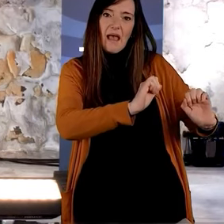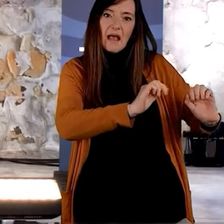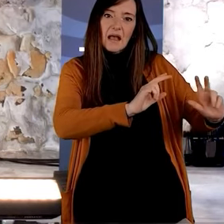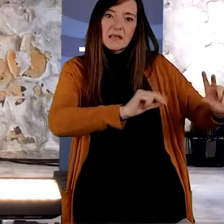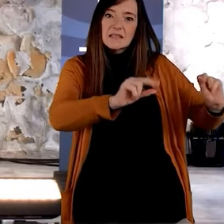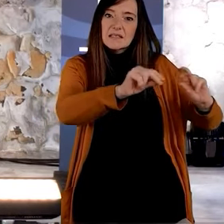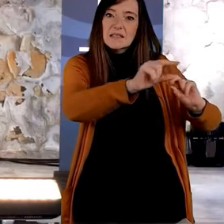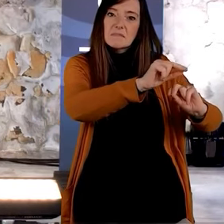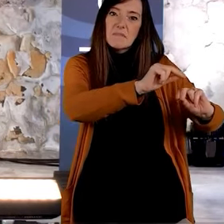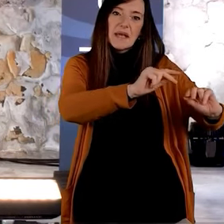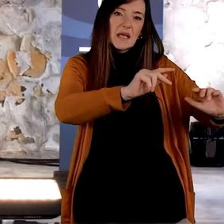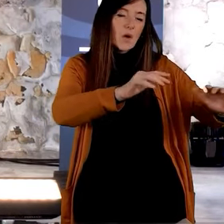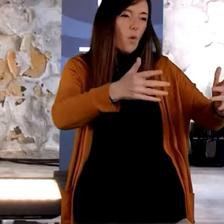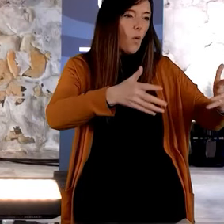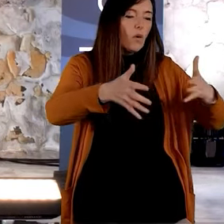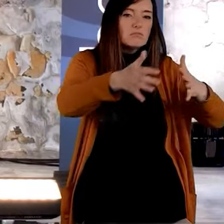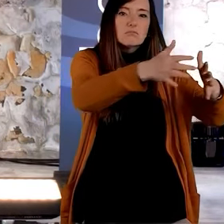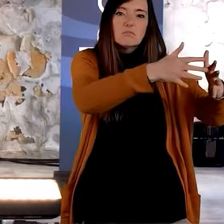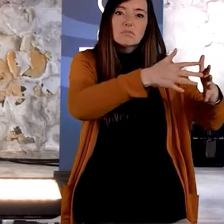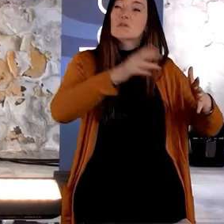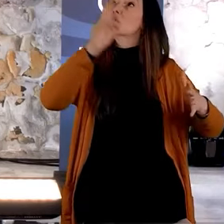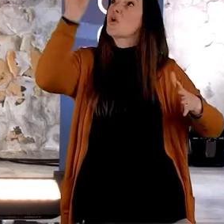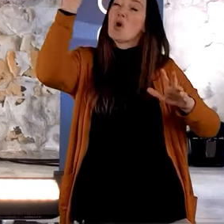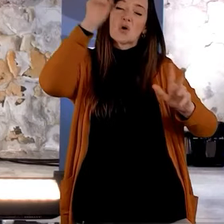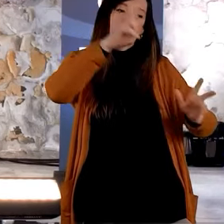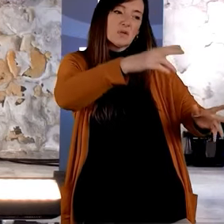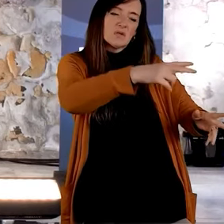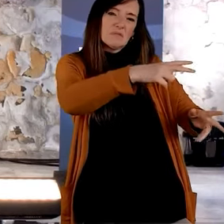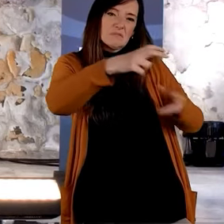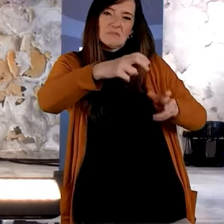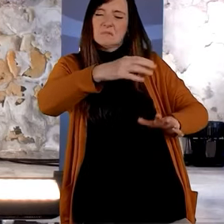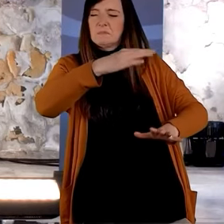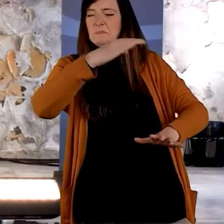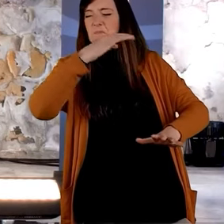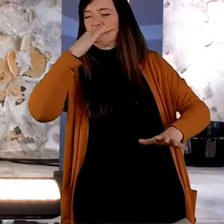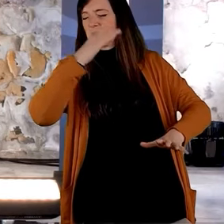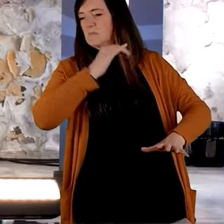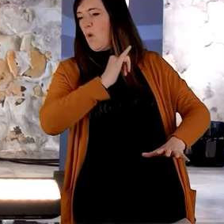that when they speak in the nose of God, it stinks.